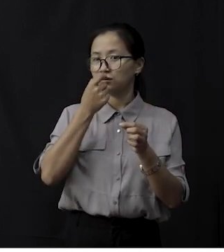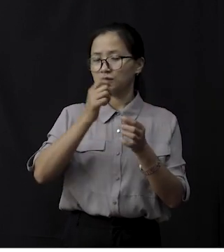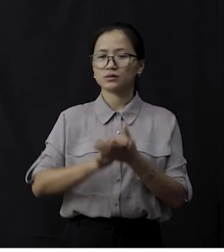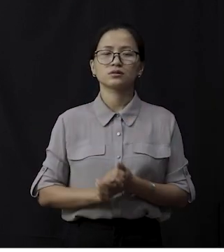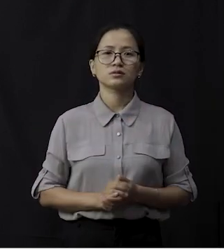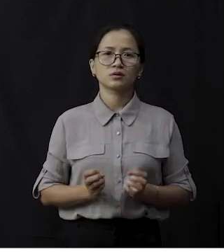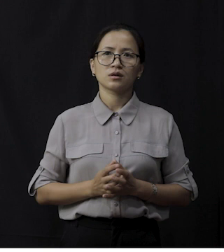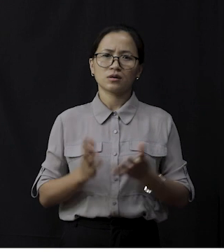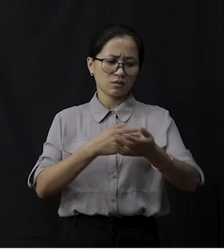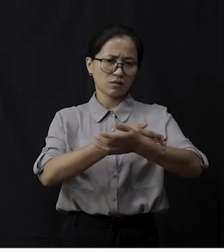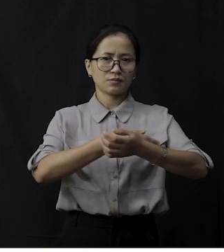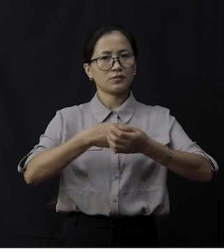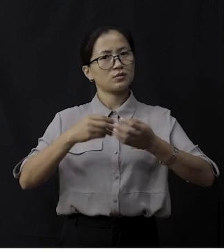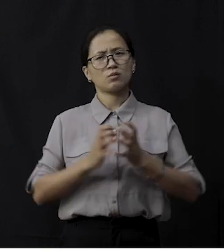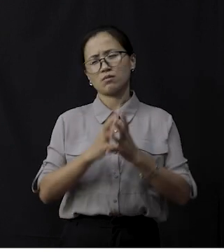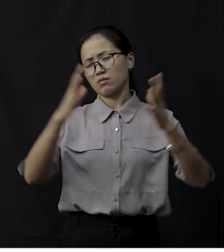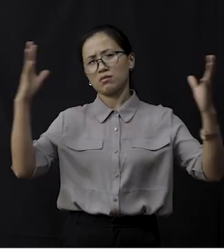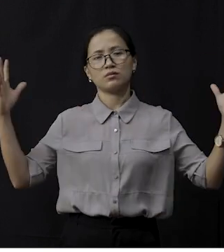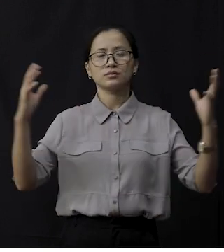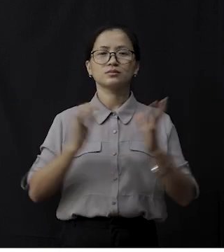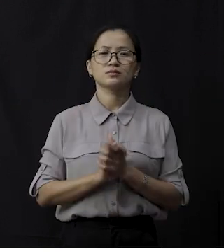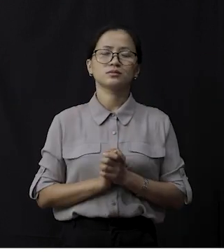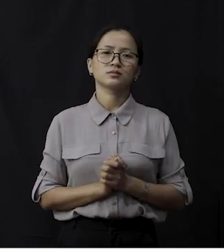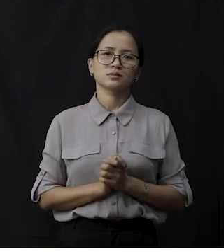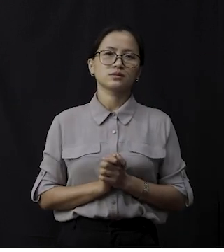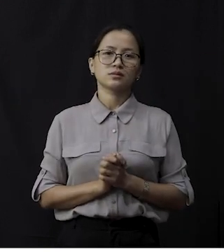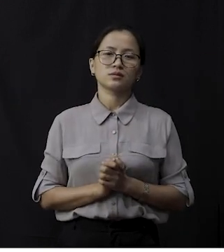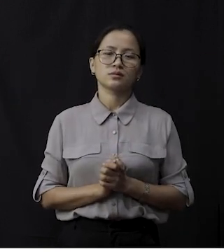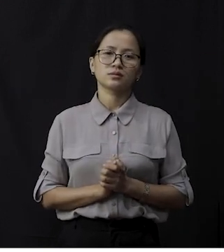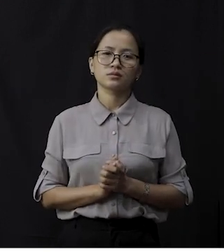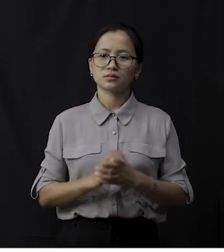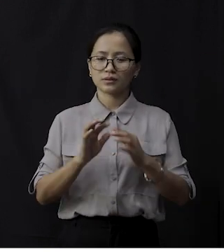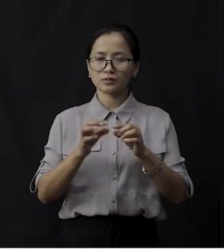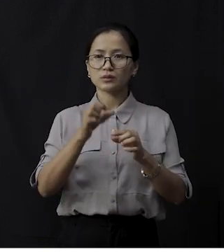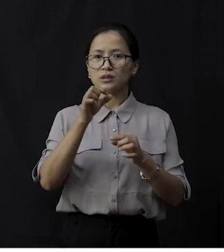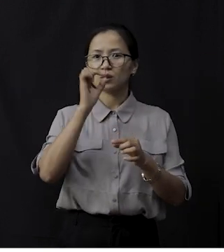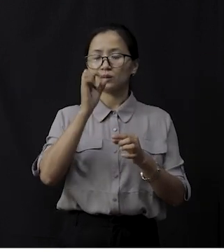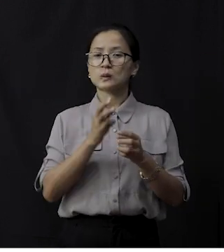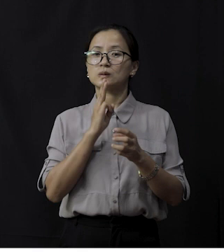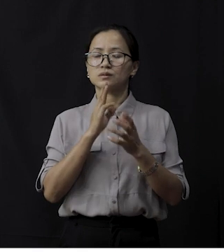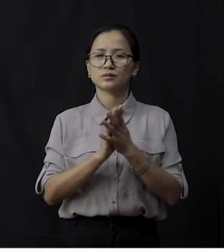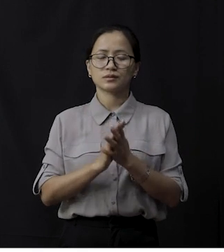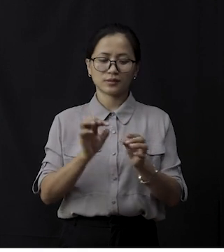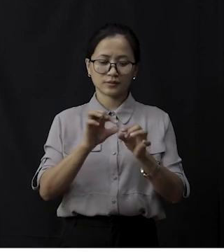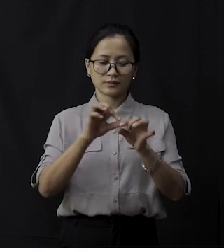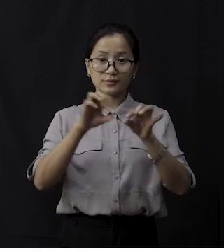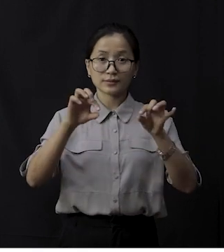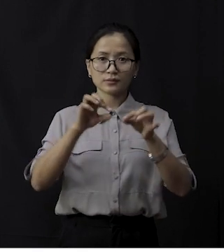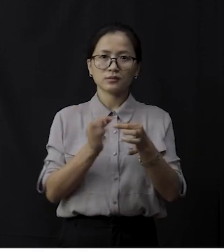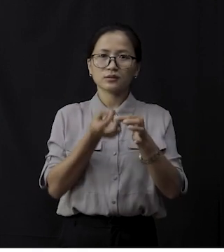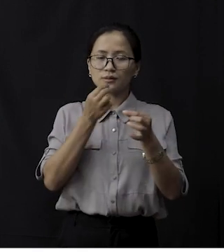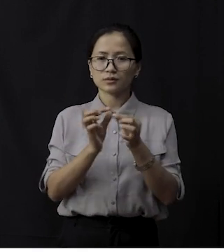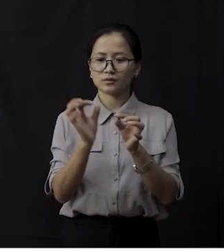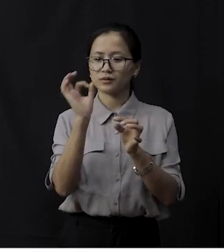numerous, nameless medicines are there, right? Syrups and tablets and capsules, all these are made